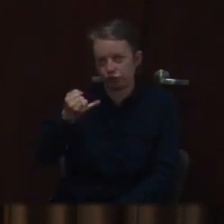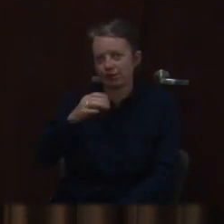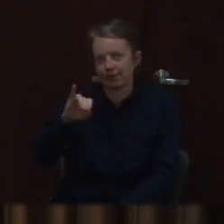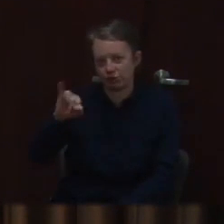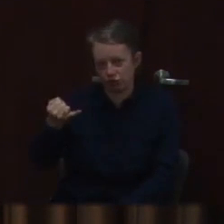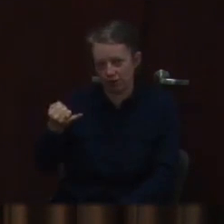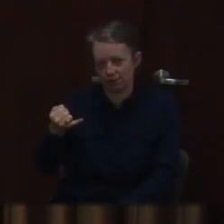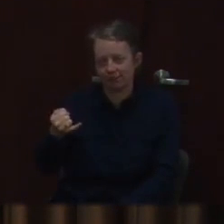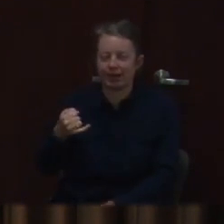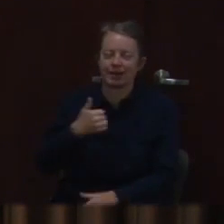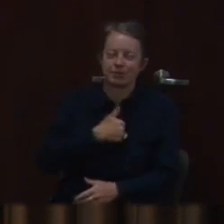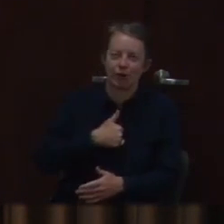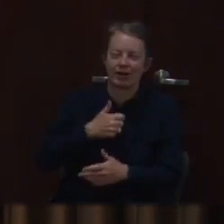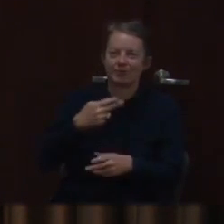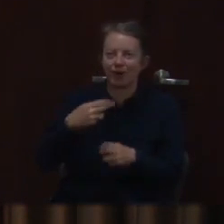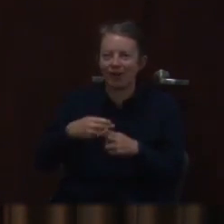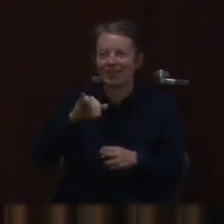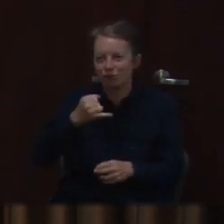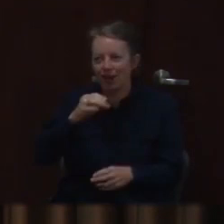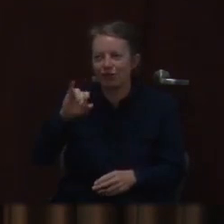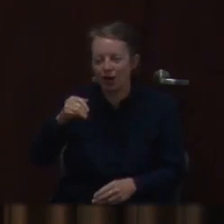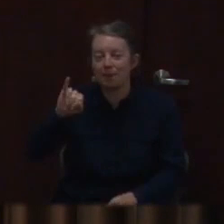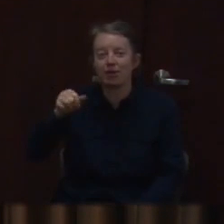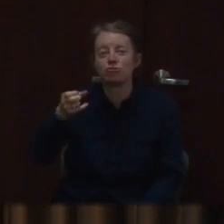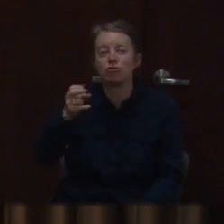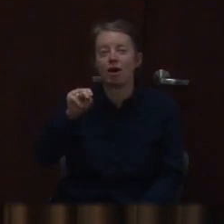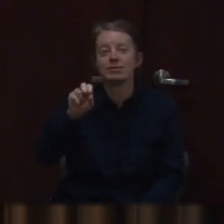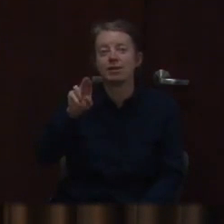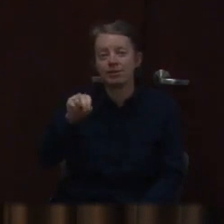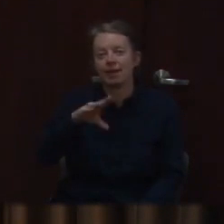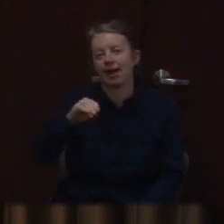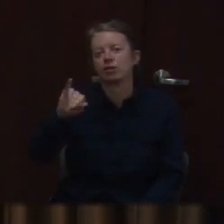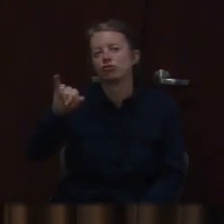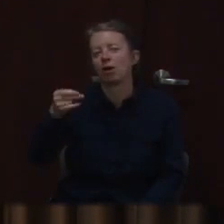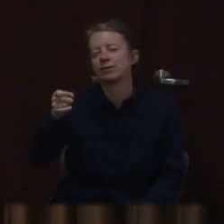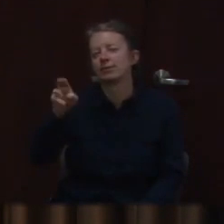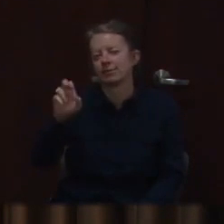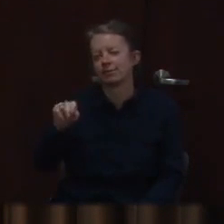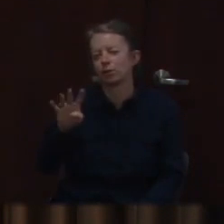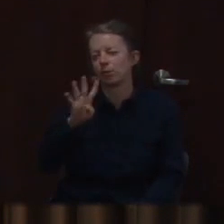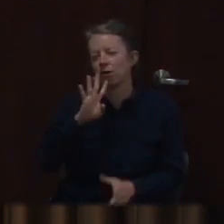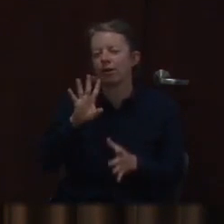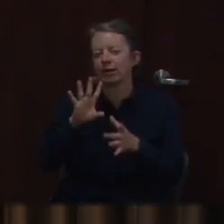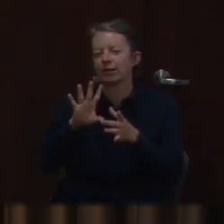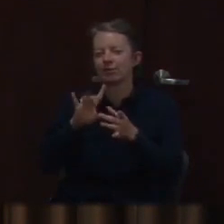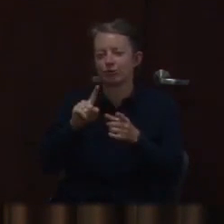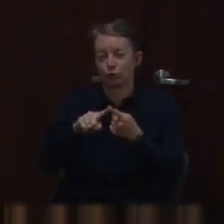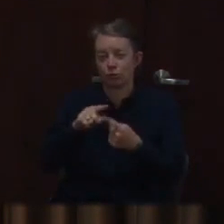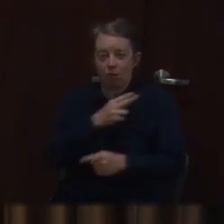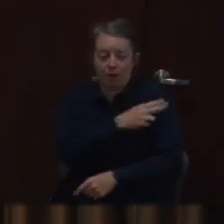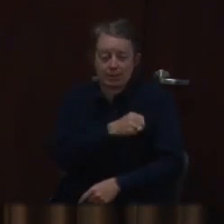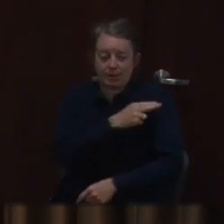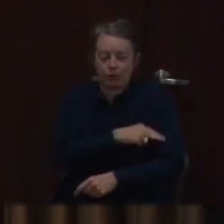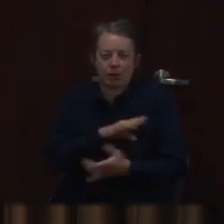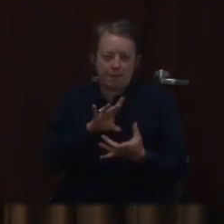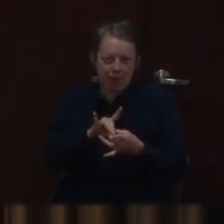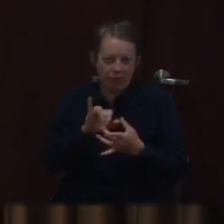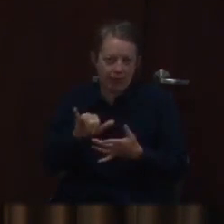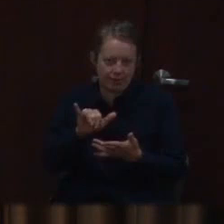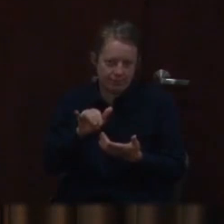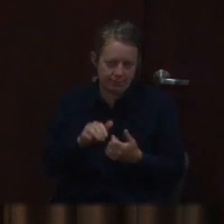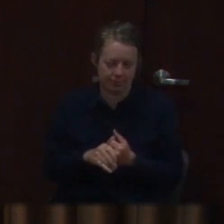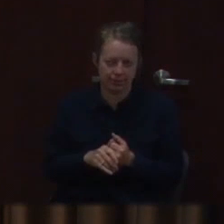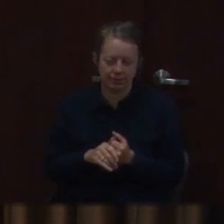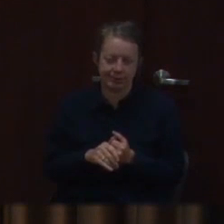apologize, I keep calling it J&J, Johnson & Johnson. And that's what we're talking with our hospital partners with is when, if,